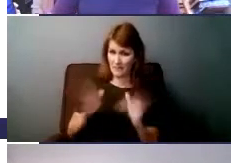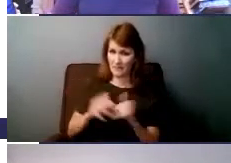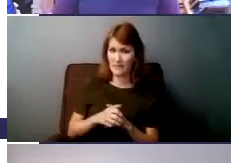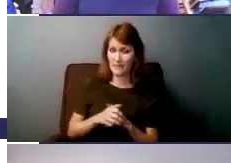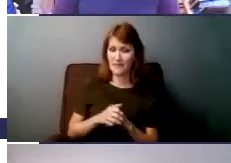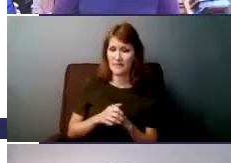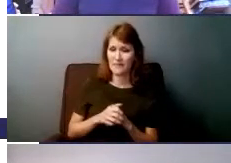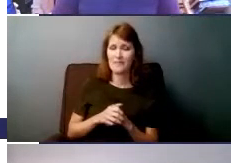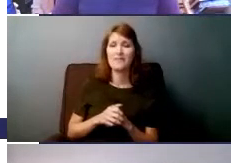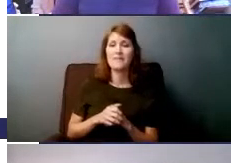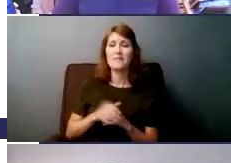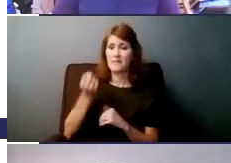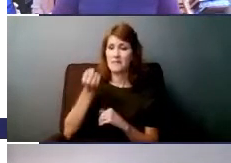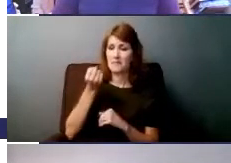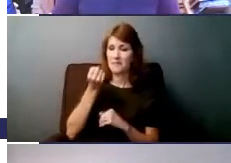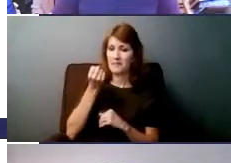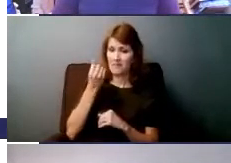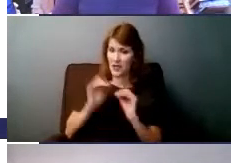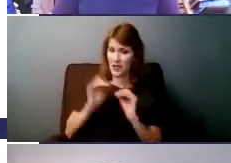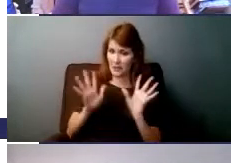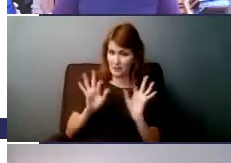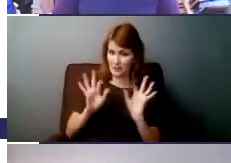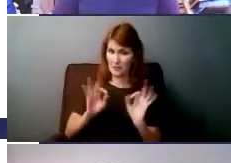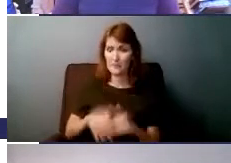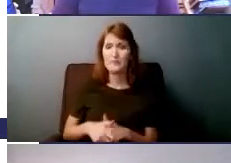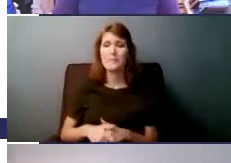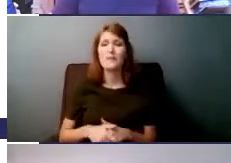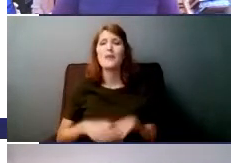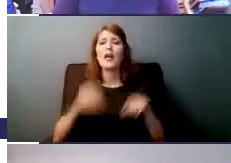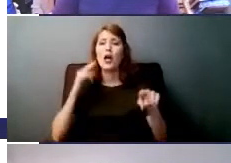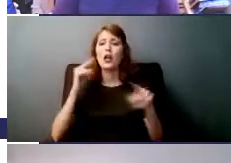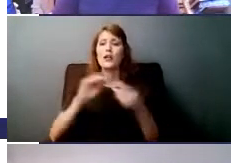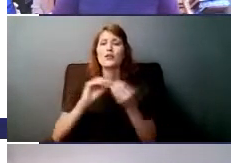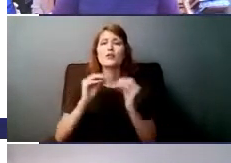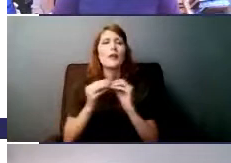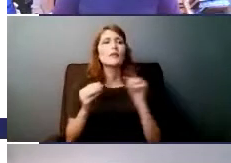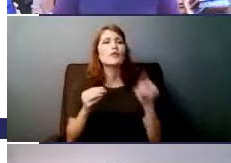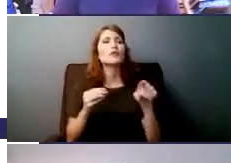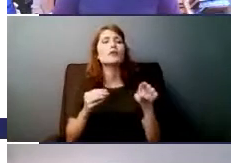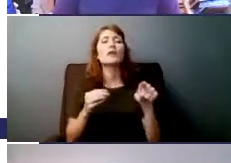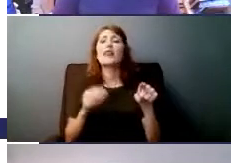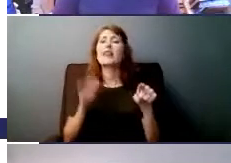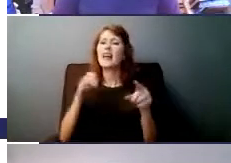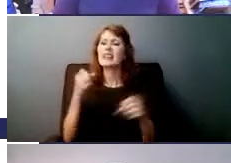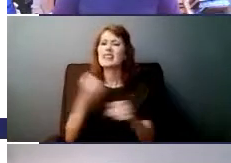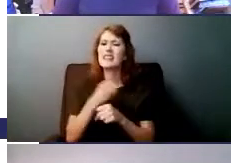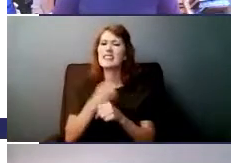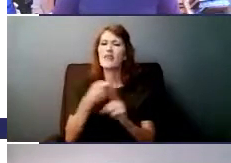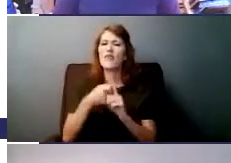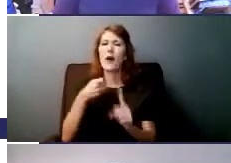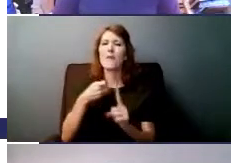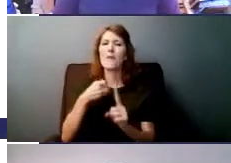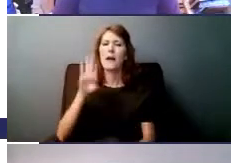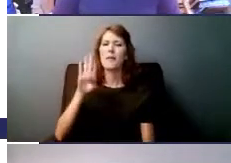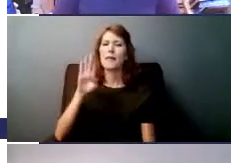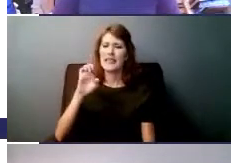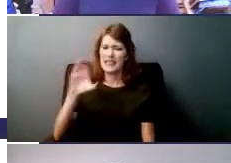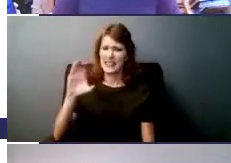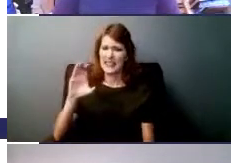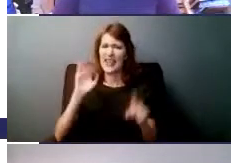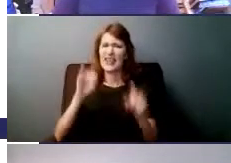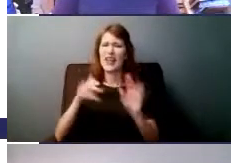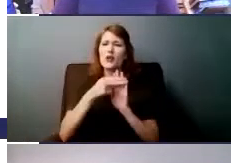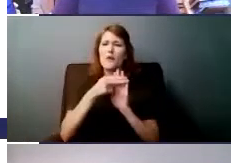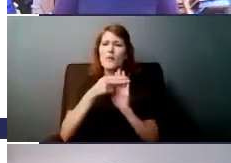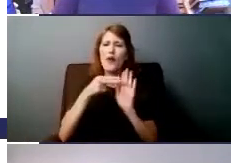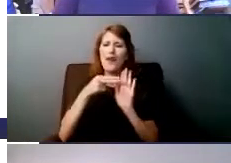So looking at the numbers, these are some statistics that came from BEC, which is a brand experience